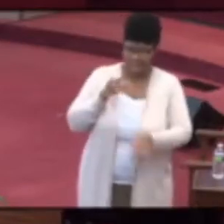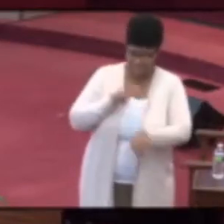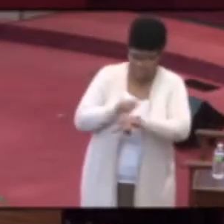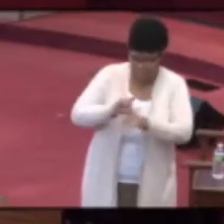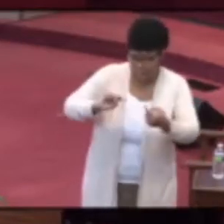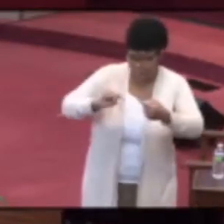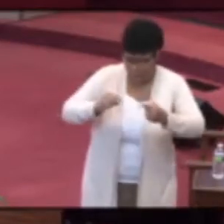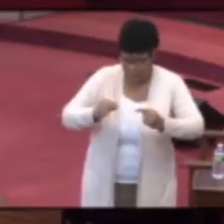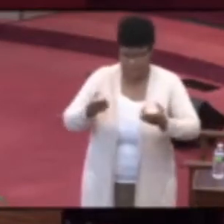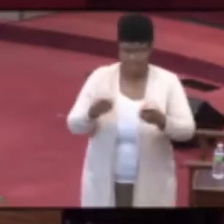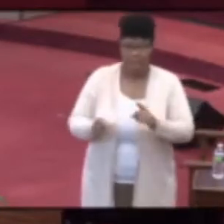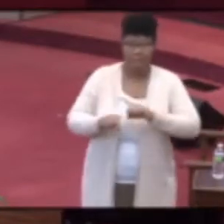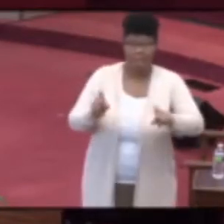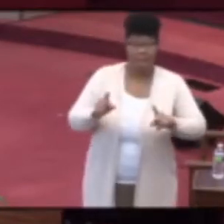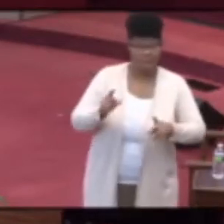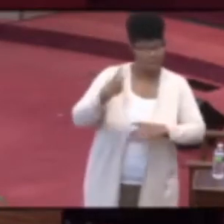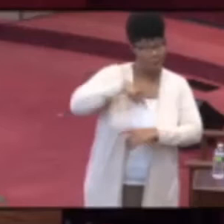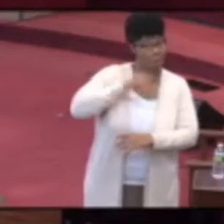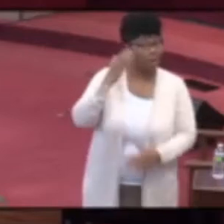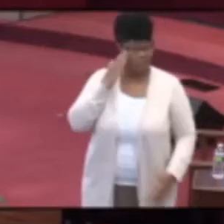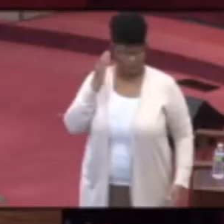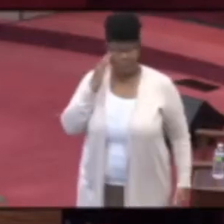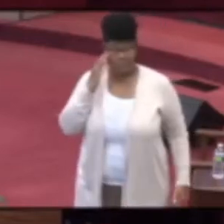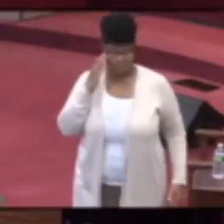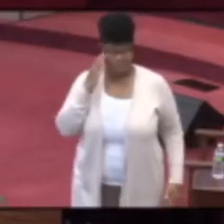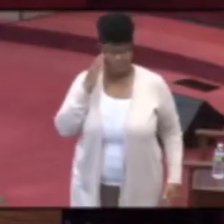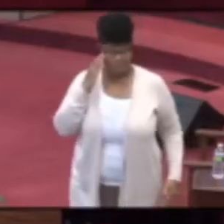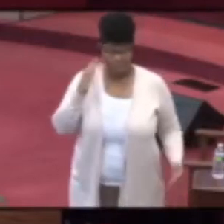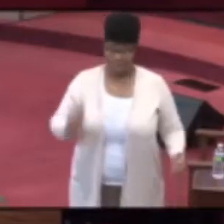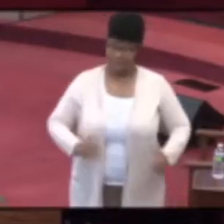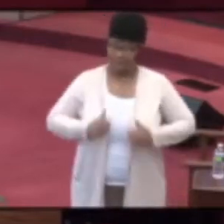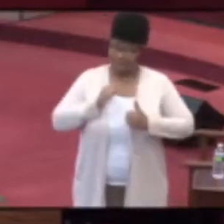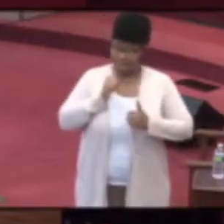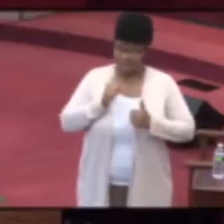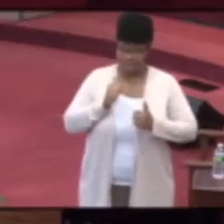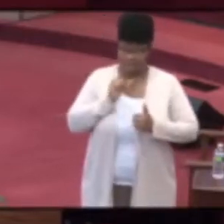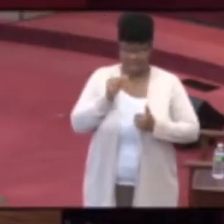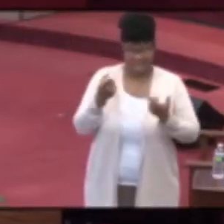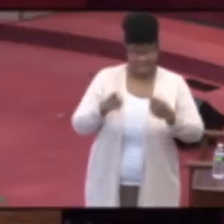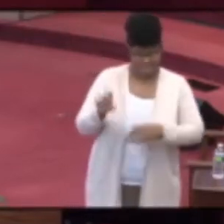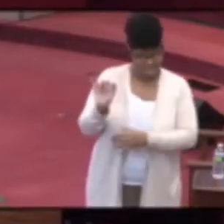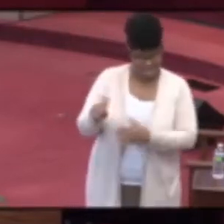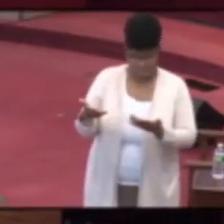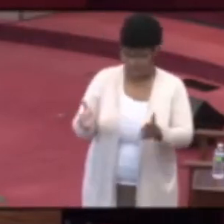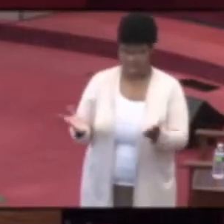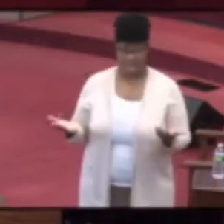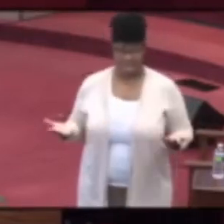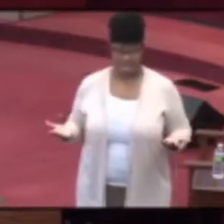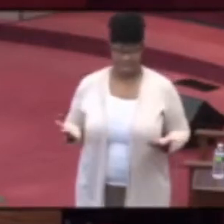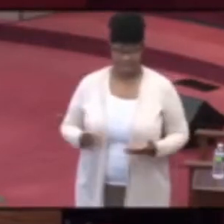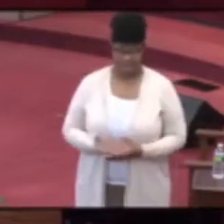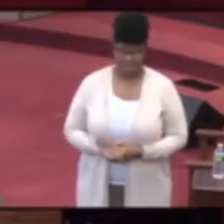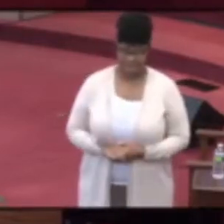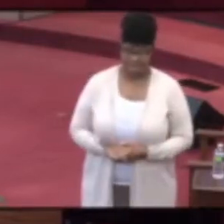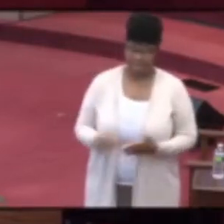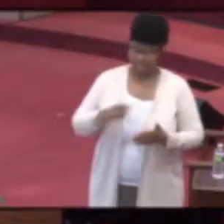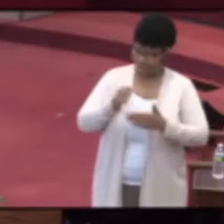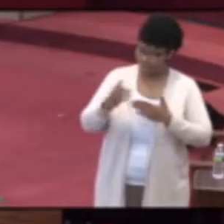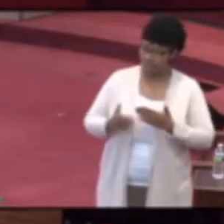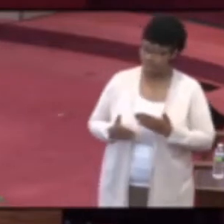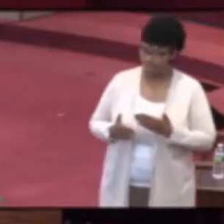pain. But you and I know, don't we? We know that life doesn't unfold like this. So this